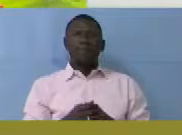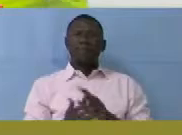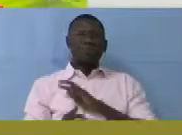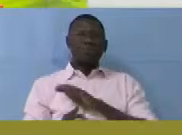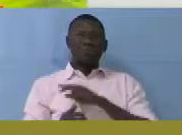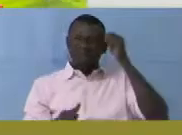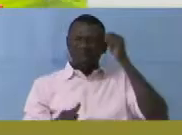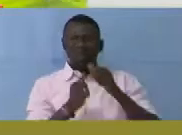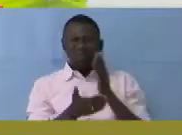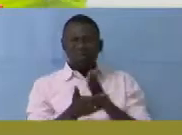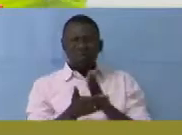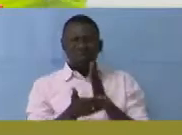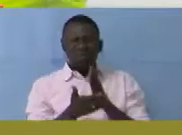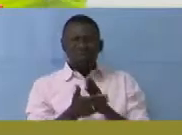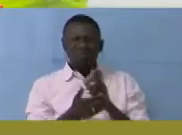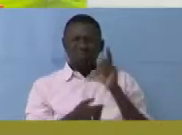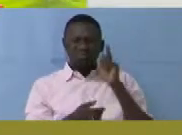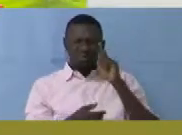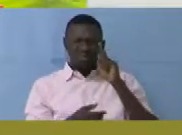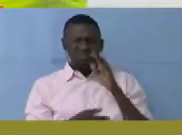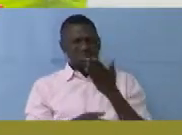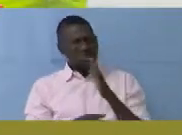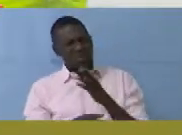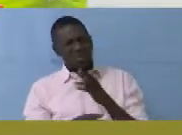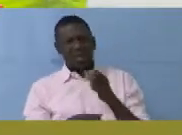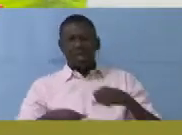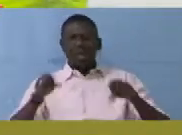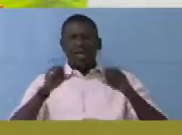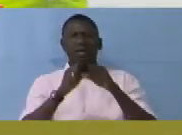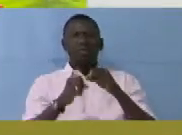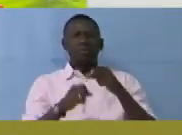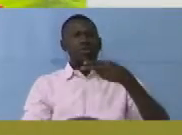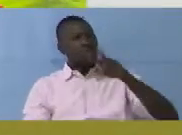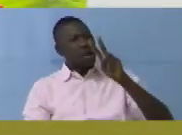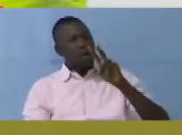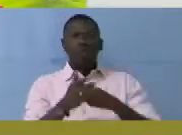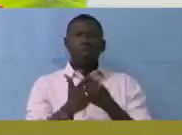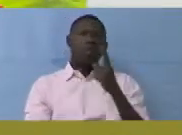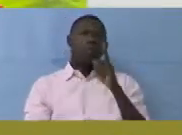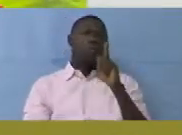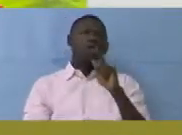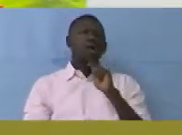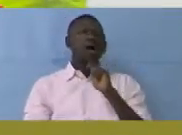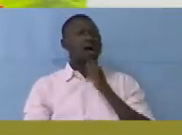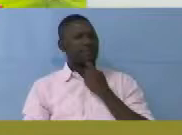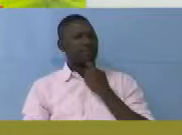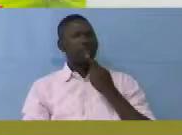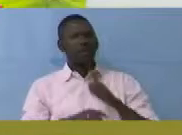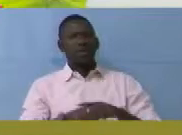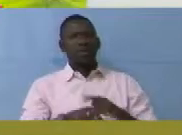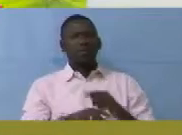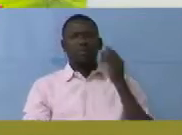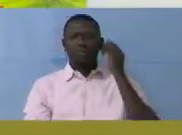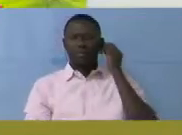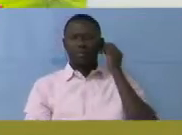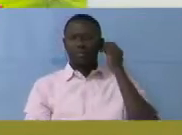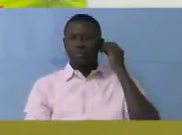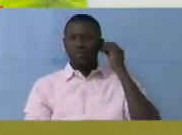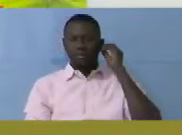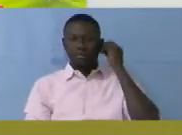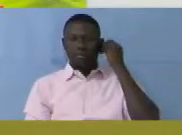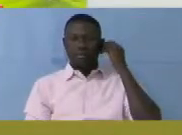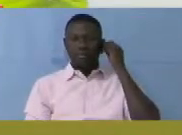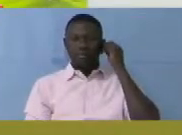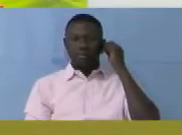12 or 1 or so. Sekeno kabotalan tanin fula kata talan kinin kan hakilo mamuta da wara sekeno wato ma fangulalen. Yeah.